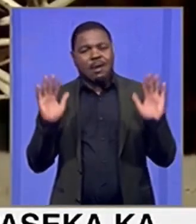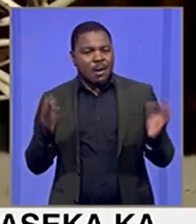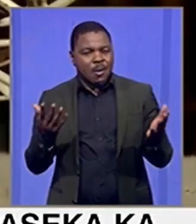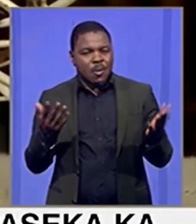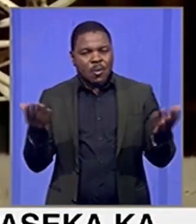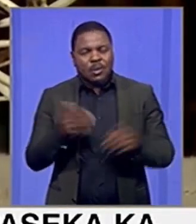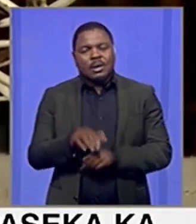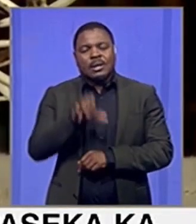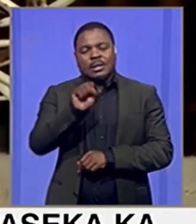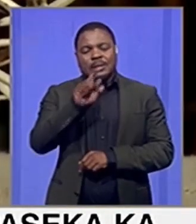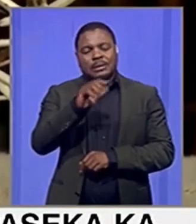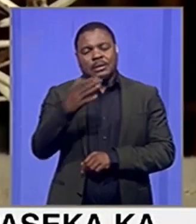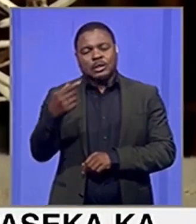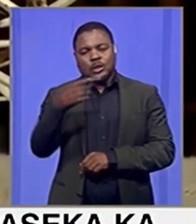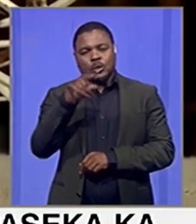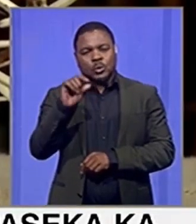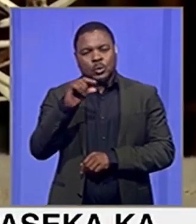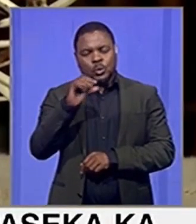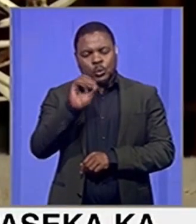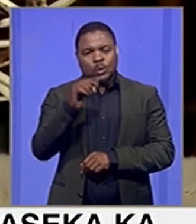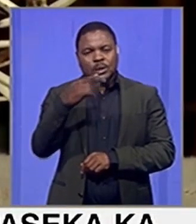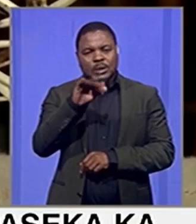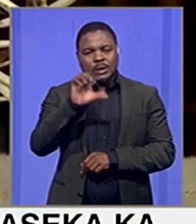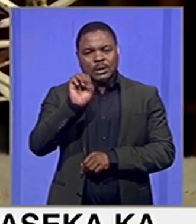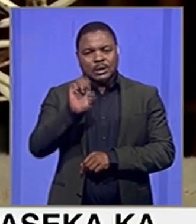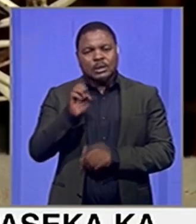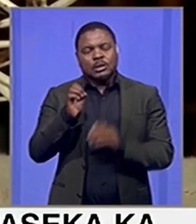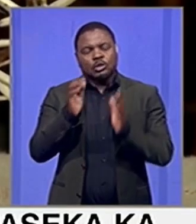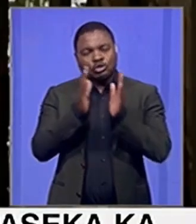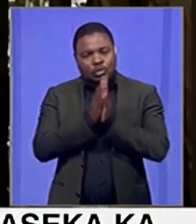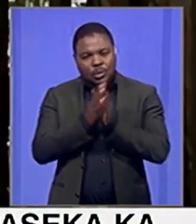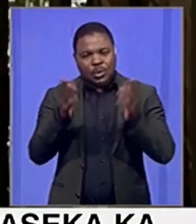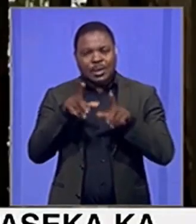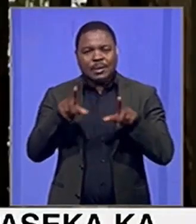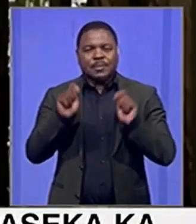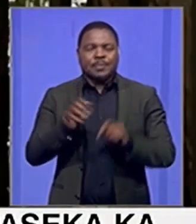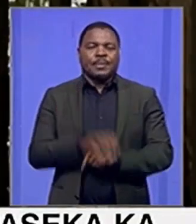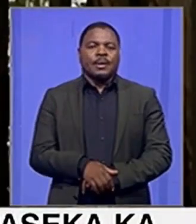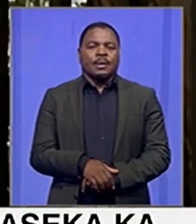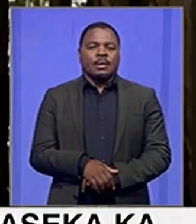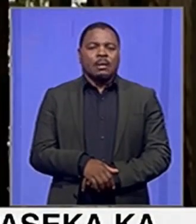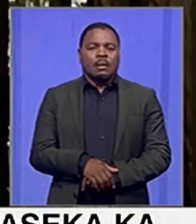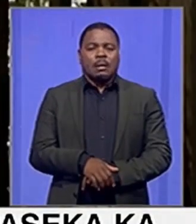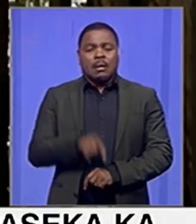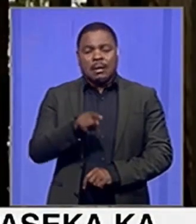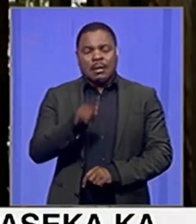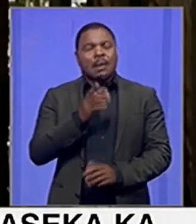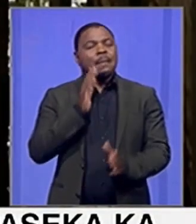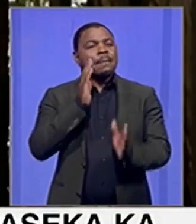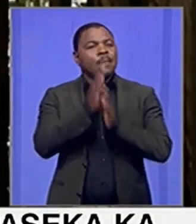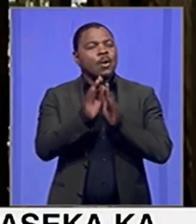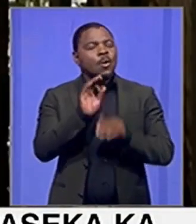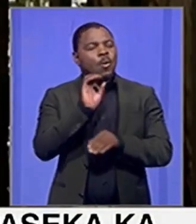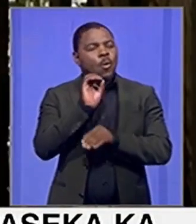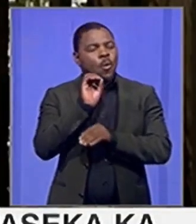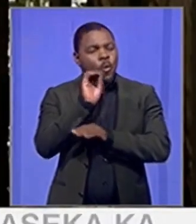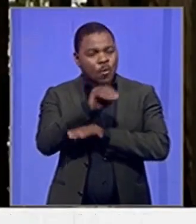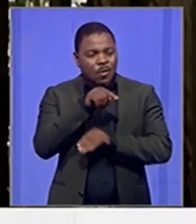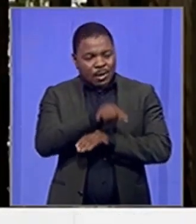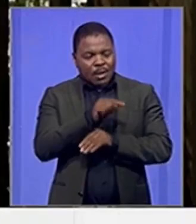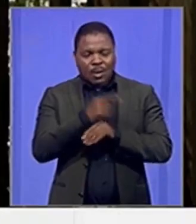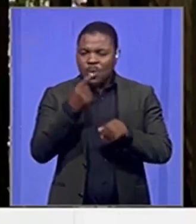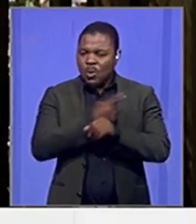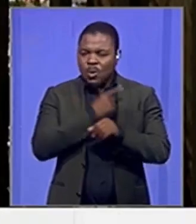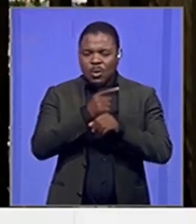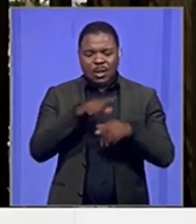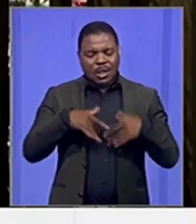ka St. George's Cathedral ka Cape Town. Good Fridays and this Passover has been always in my life